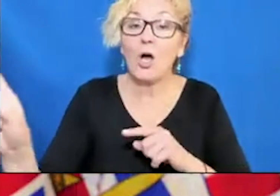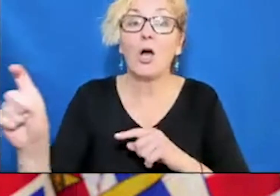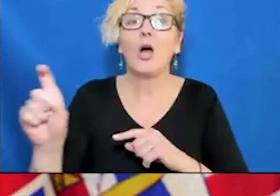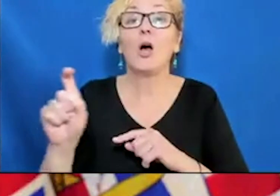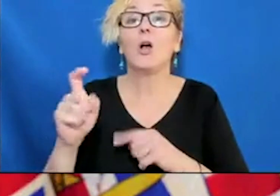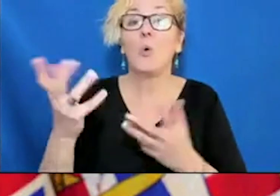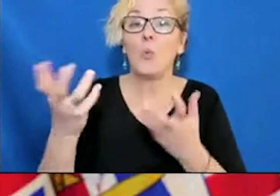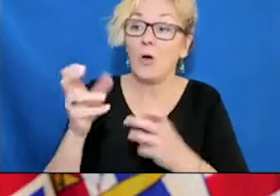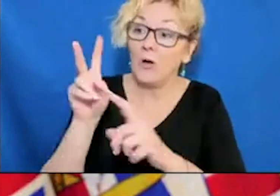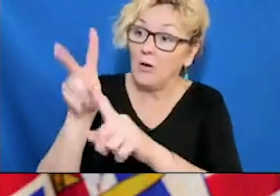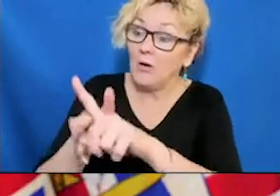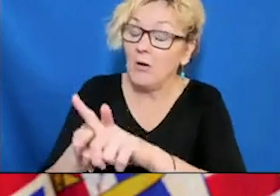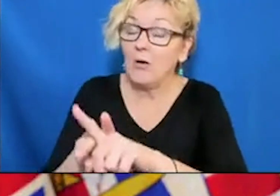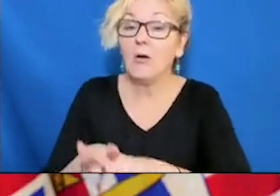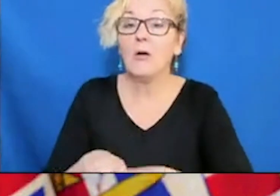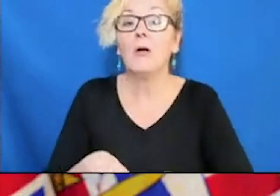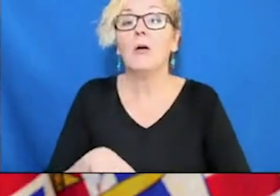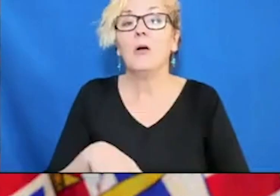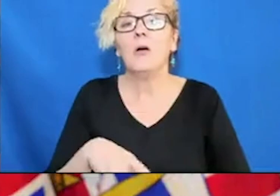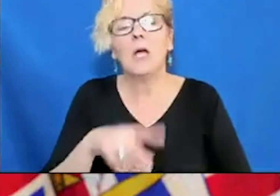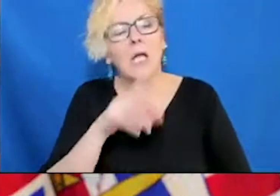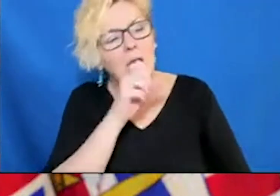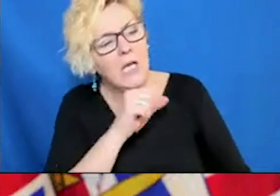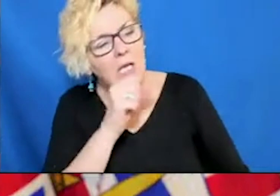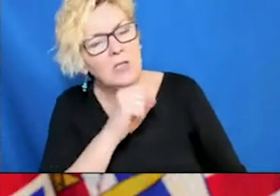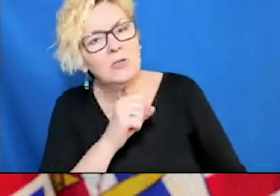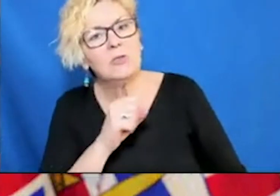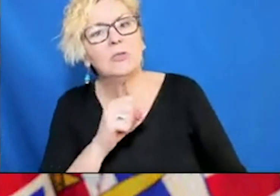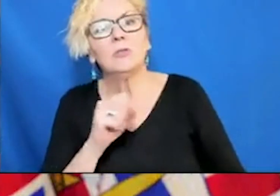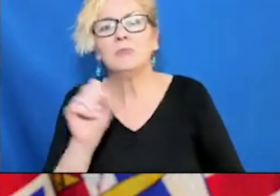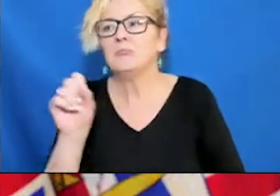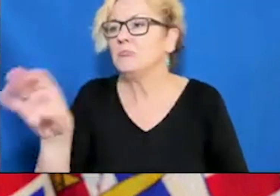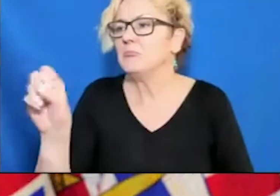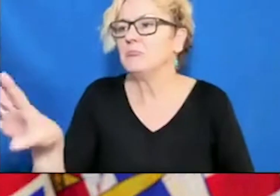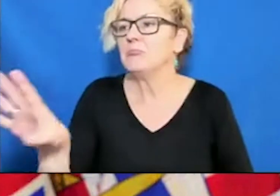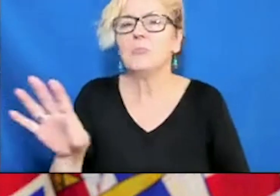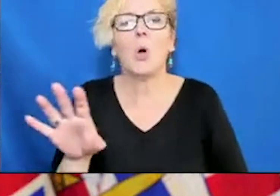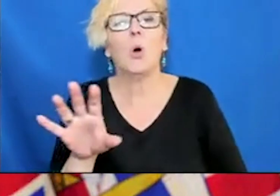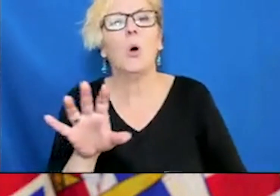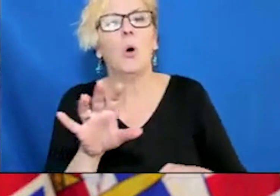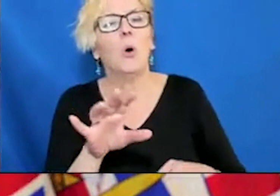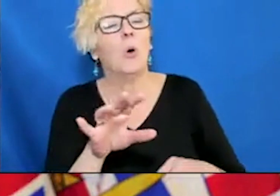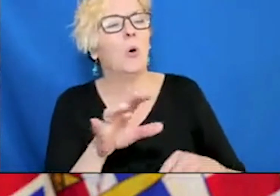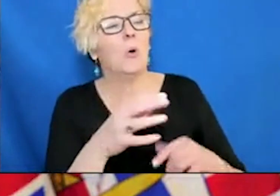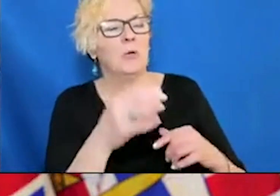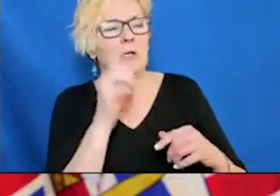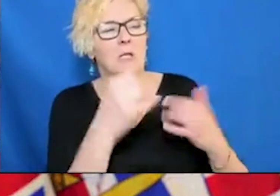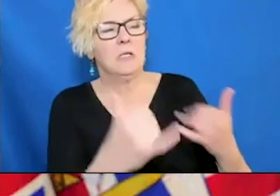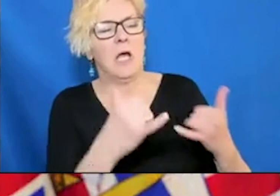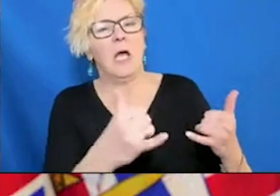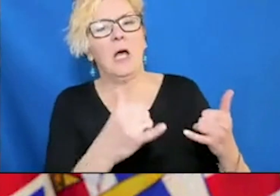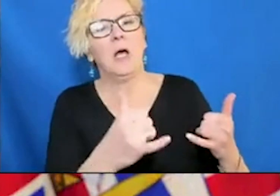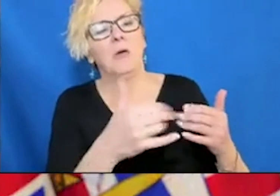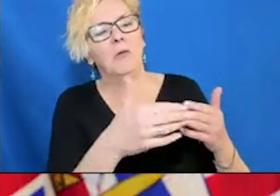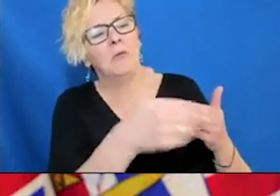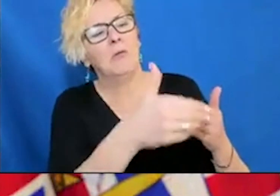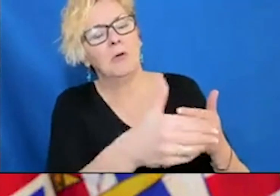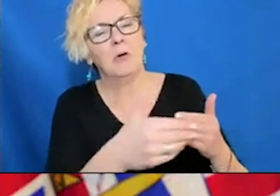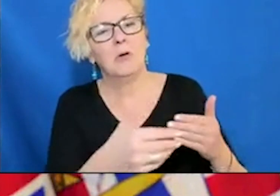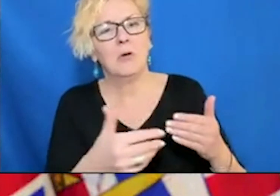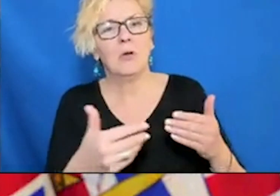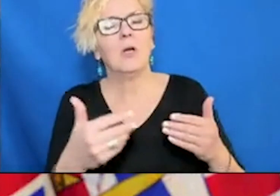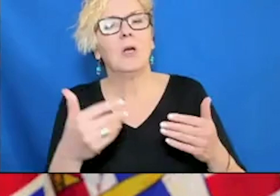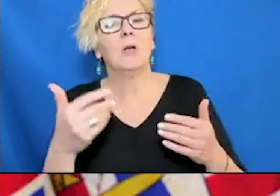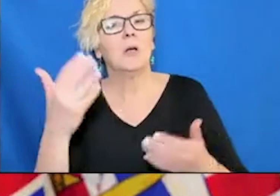eligibility period, some places are able to do that. And if there's appointments available, we're moving them up. So yes, we're seeing